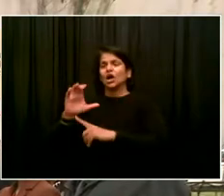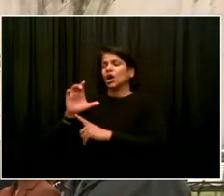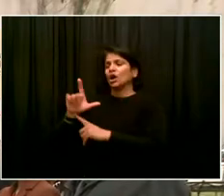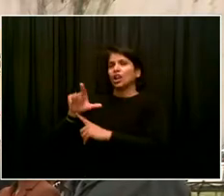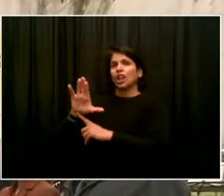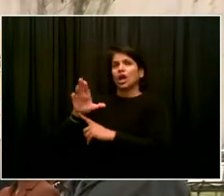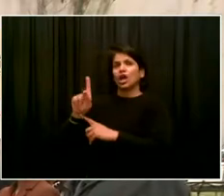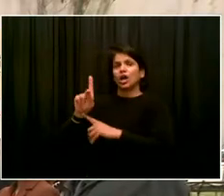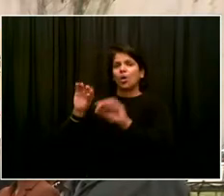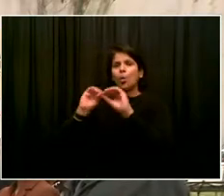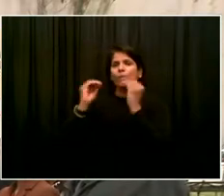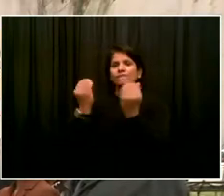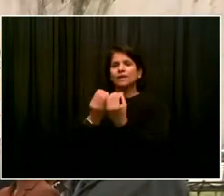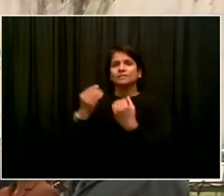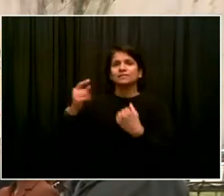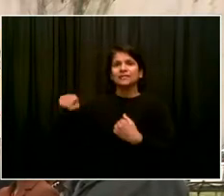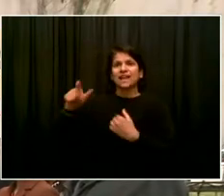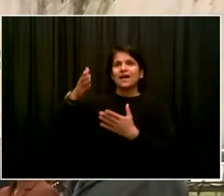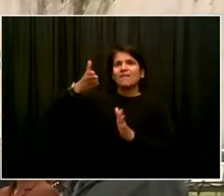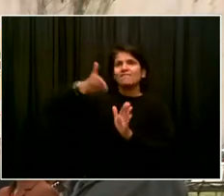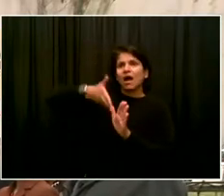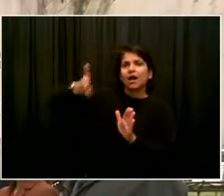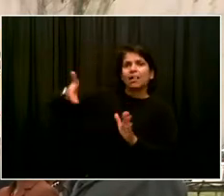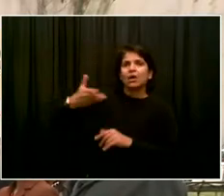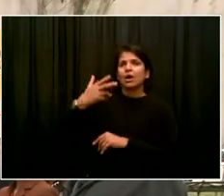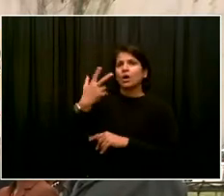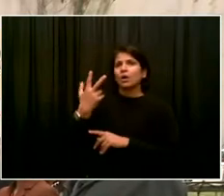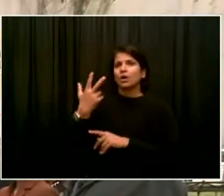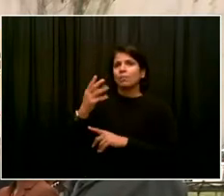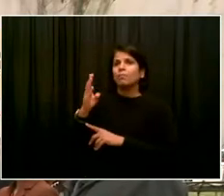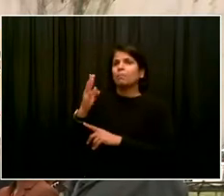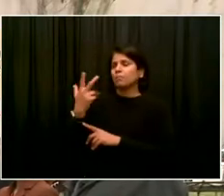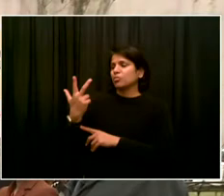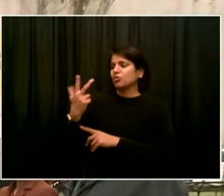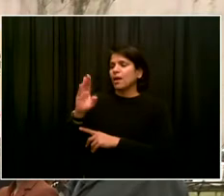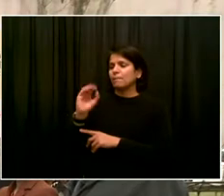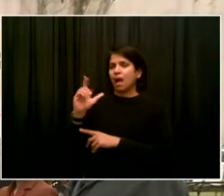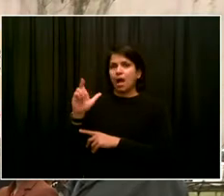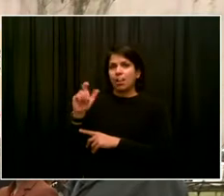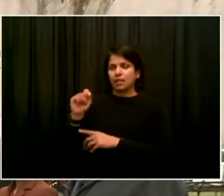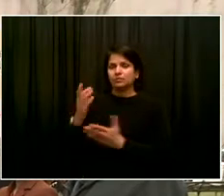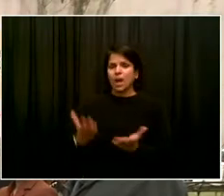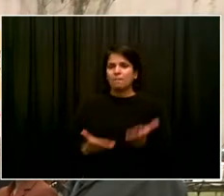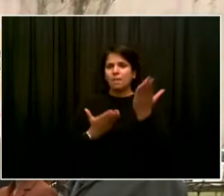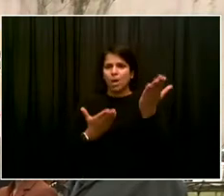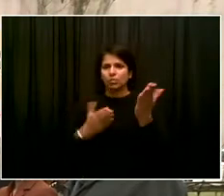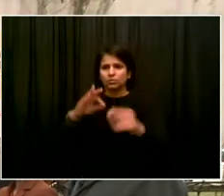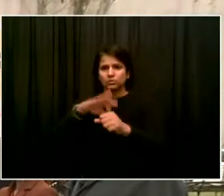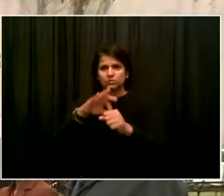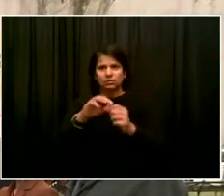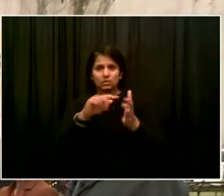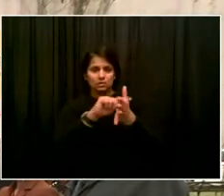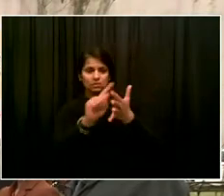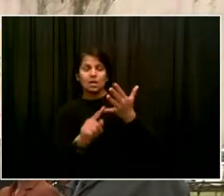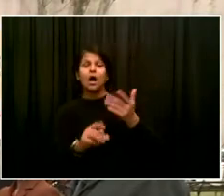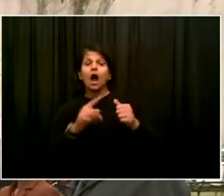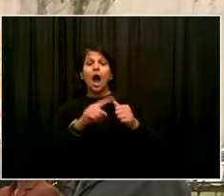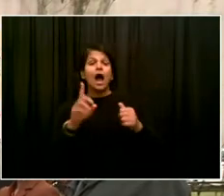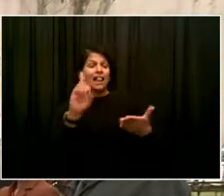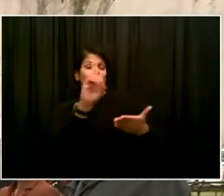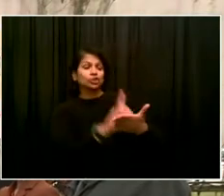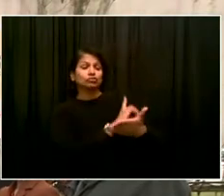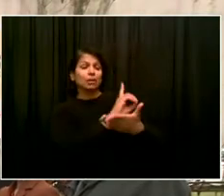proposals that lay the foundation for ending structural racism here in the city of New York. We're so honored, we're